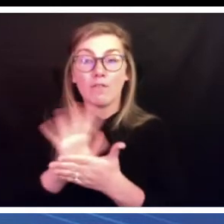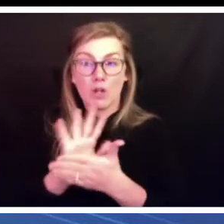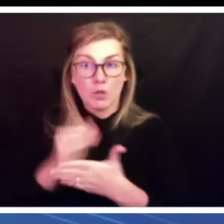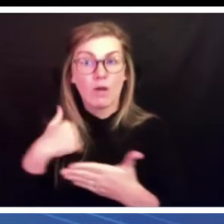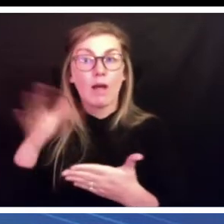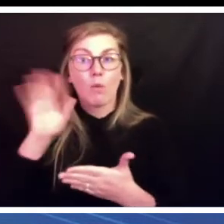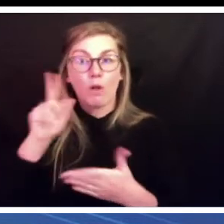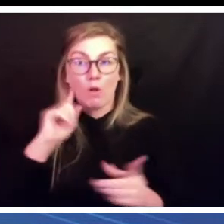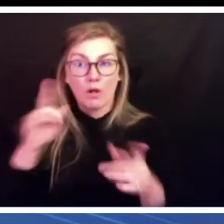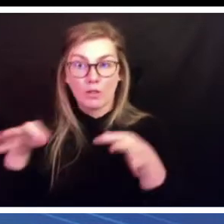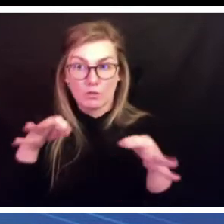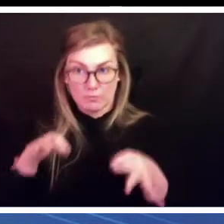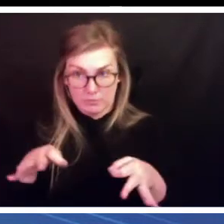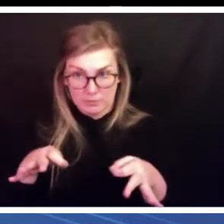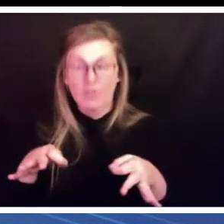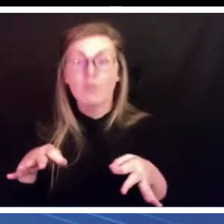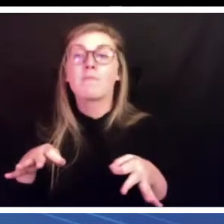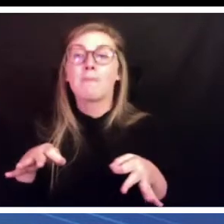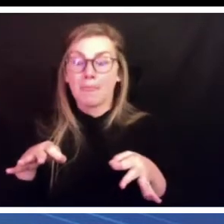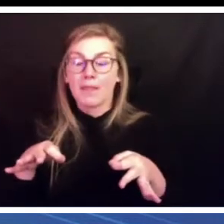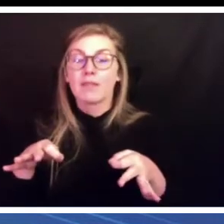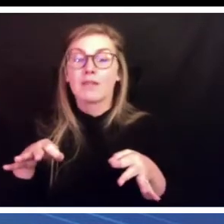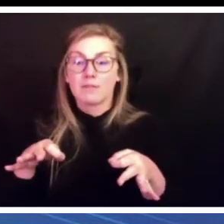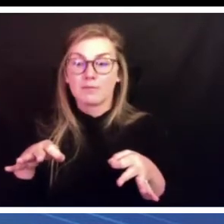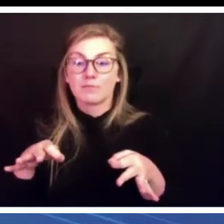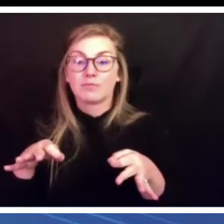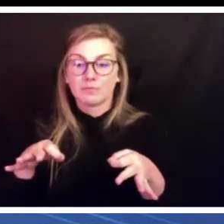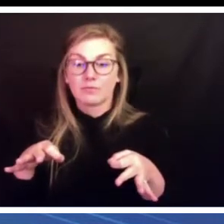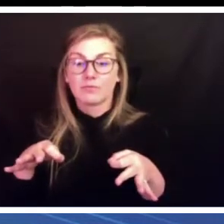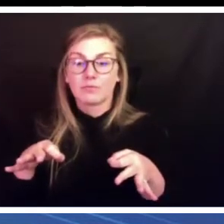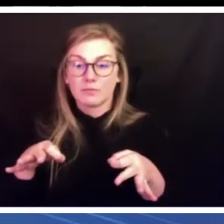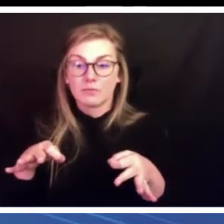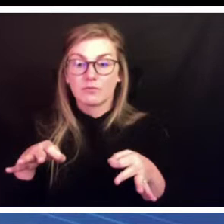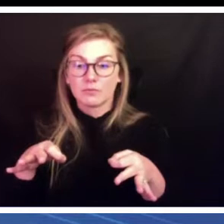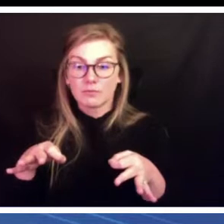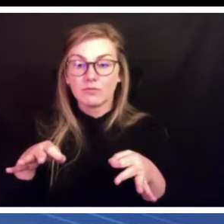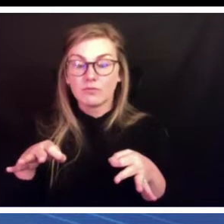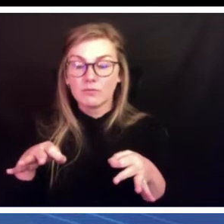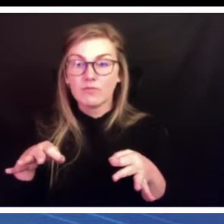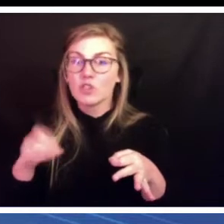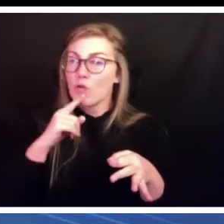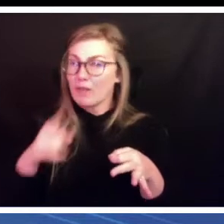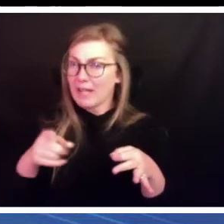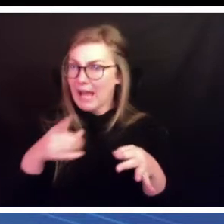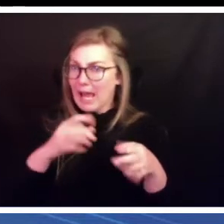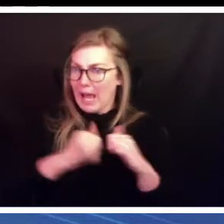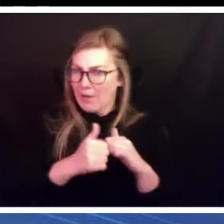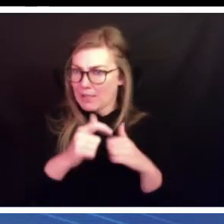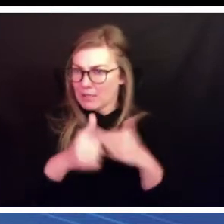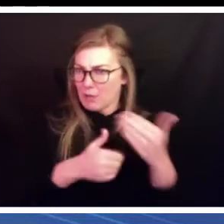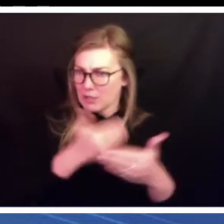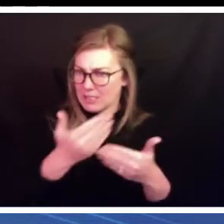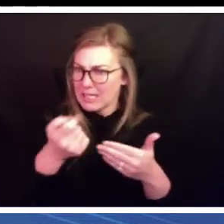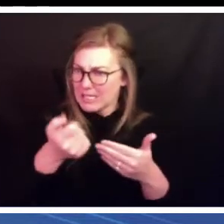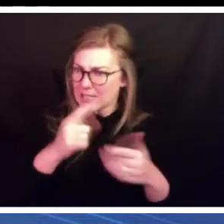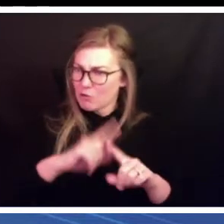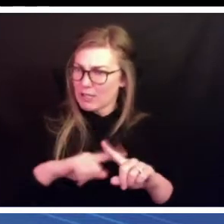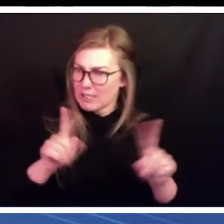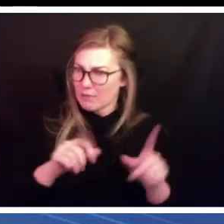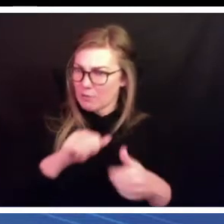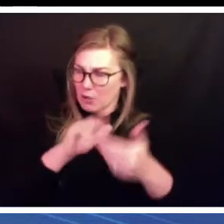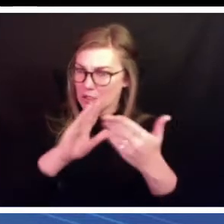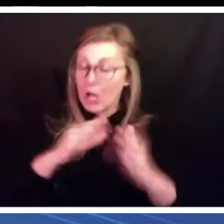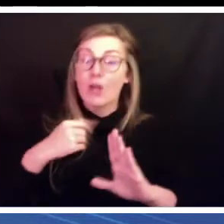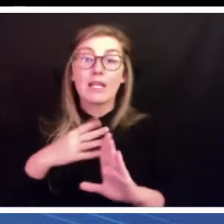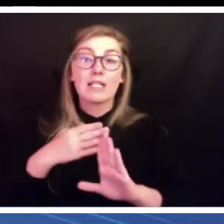built in on in the, on sort of the onset of this process, which by the way, is very different. So you'll understand this. This is before we're coming in